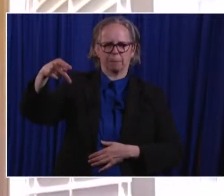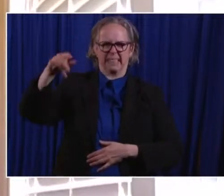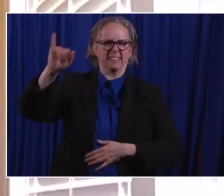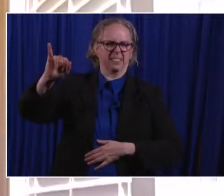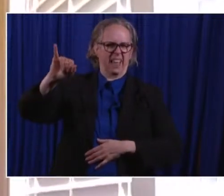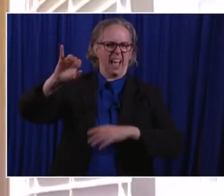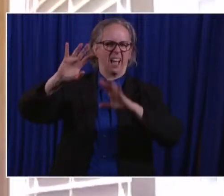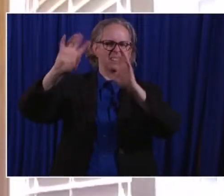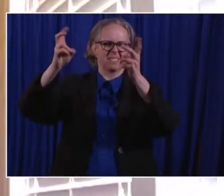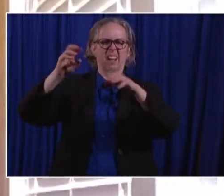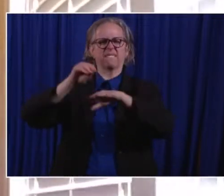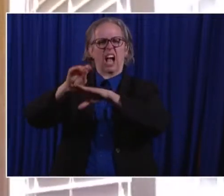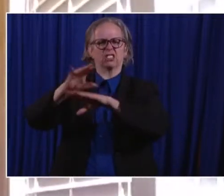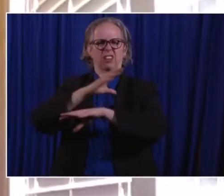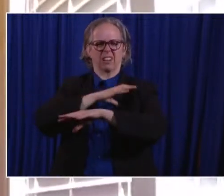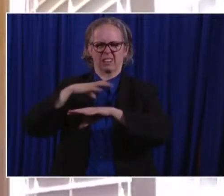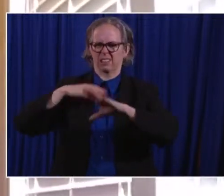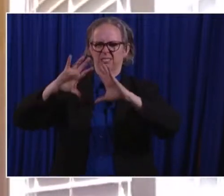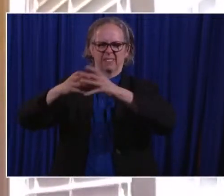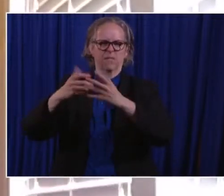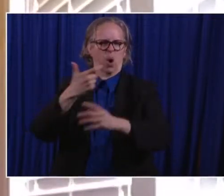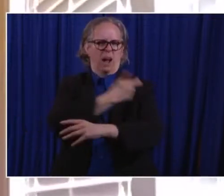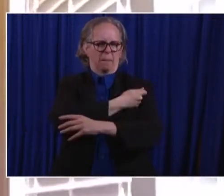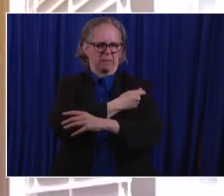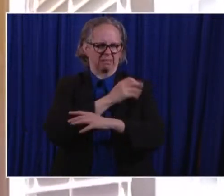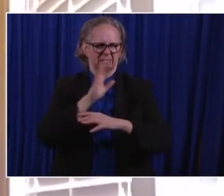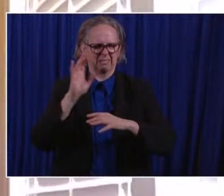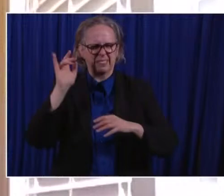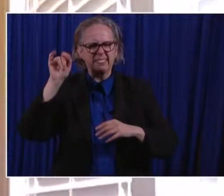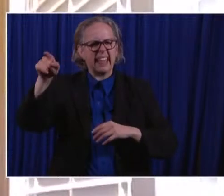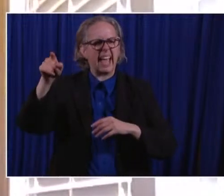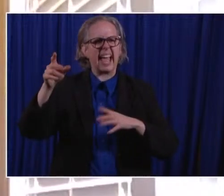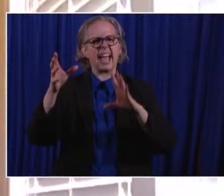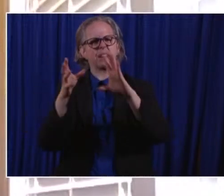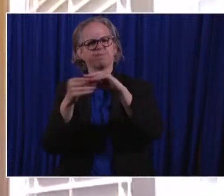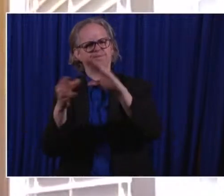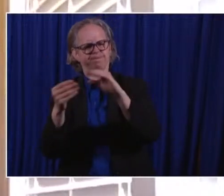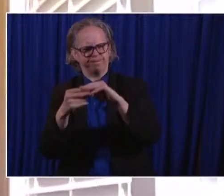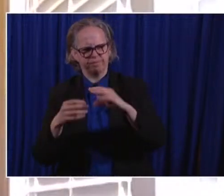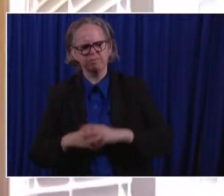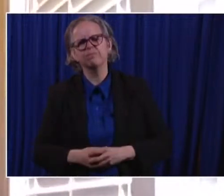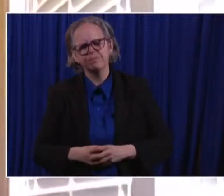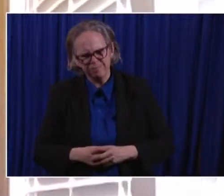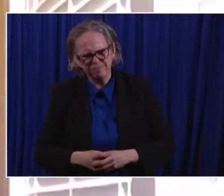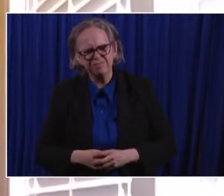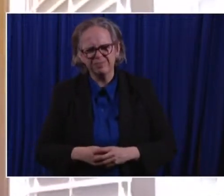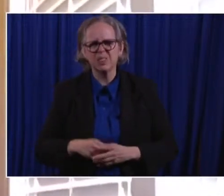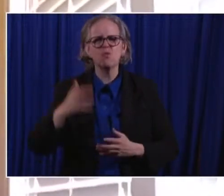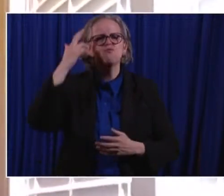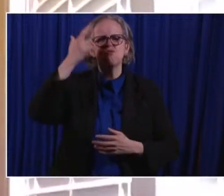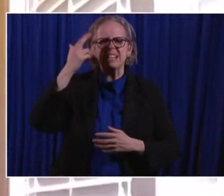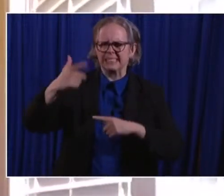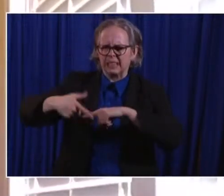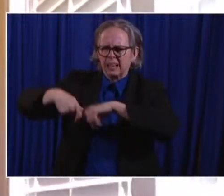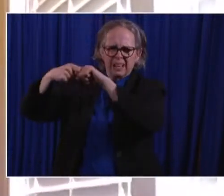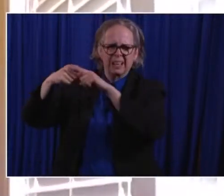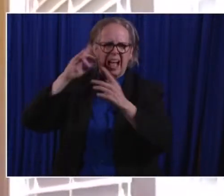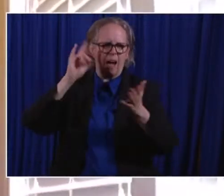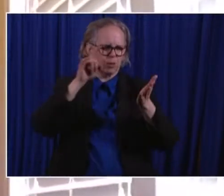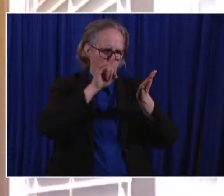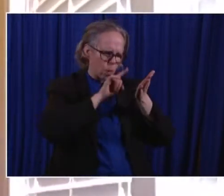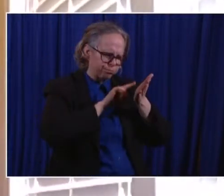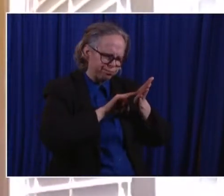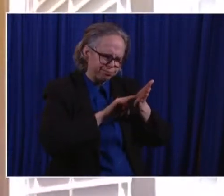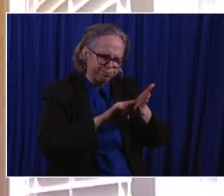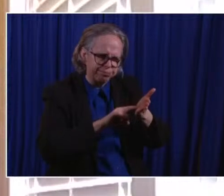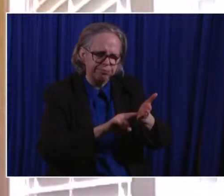Practices, both in its statements and during its voting session, really